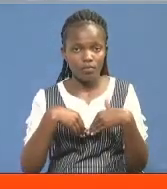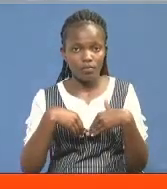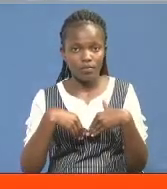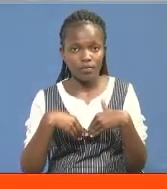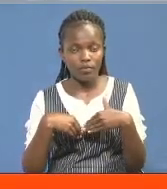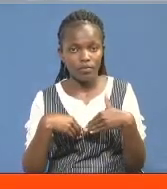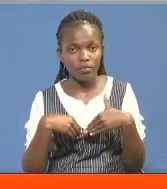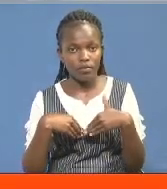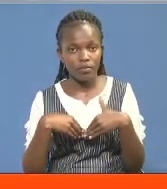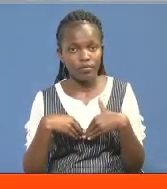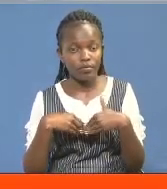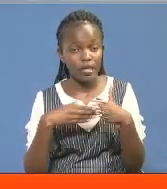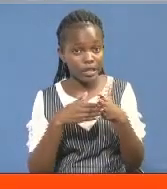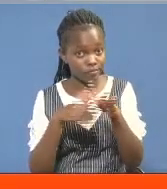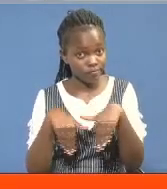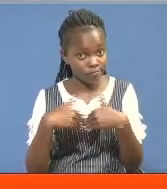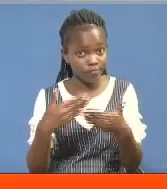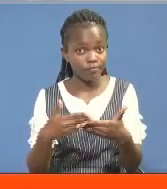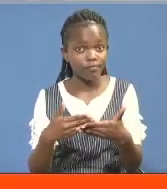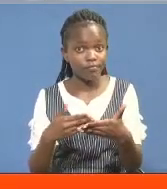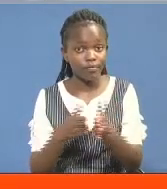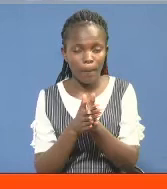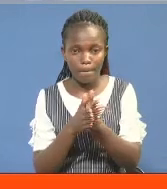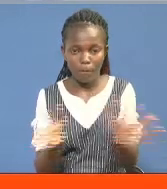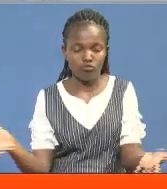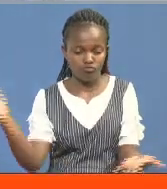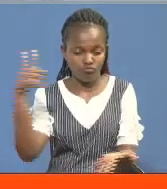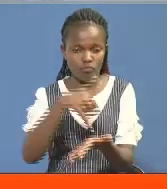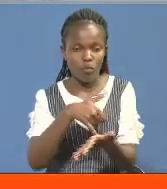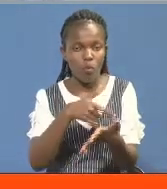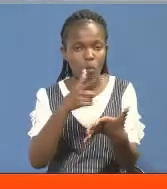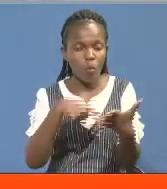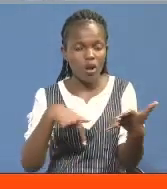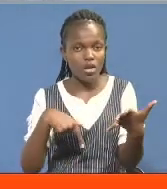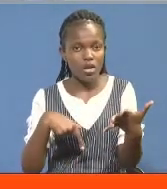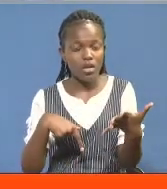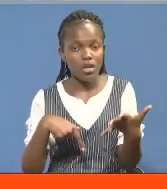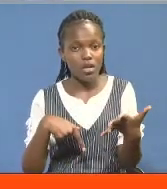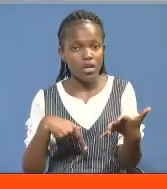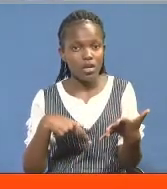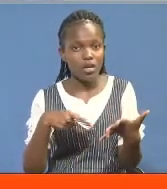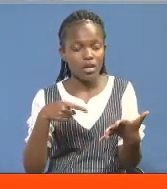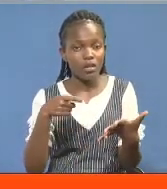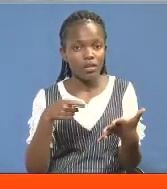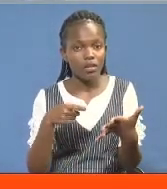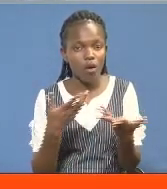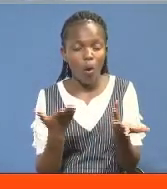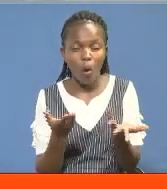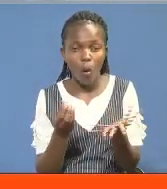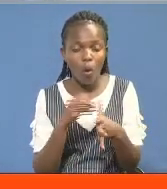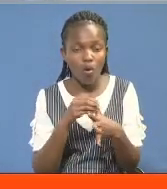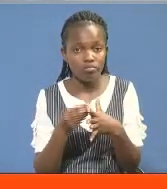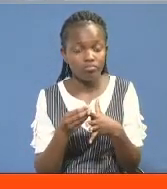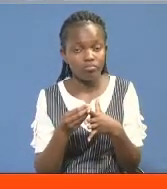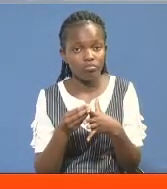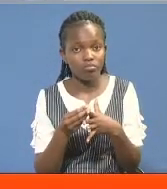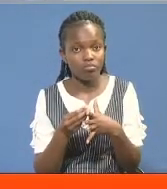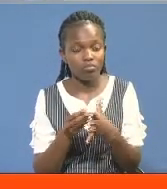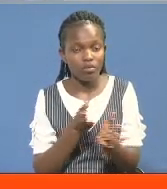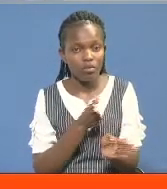how to conduct public participation. What would be the threshold? Is it a simple majority? Is it